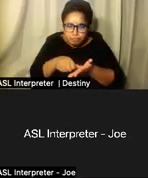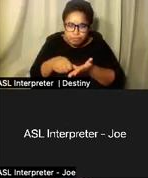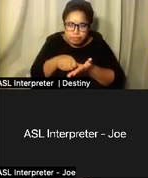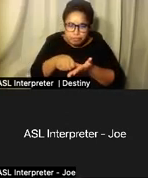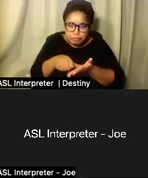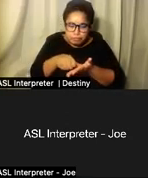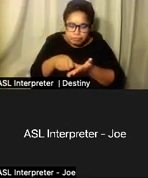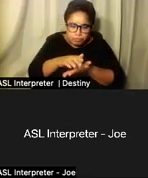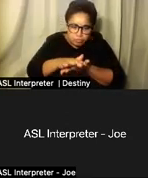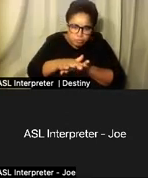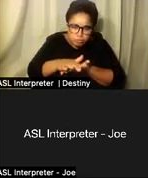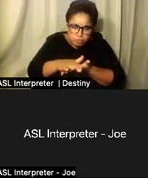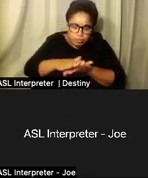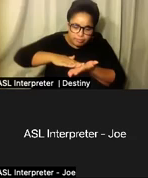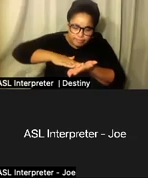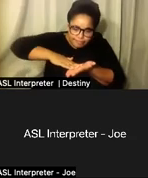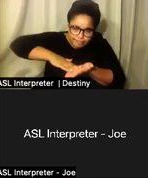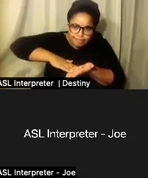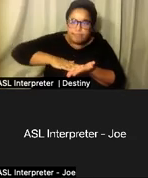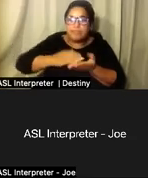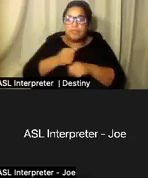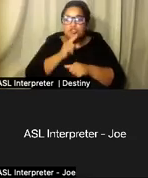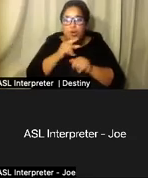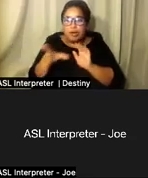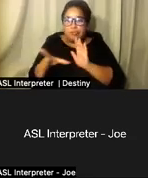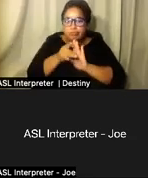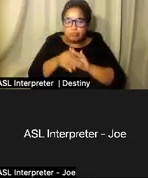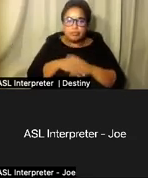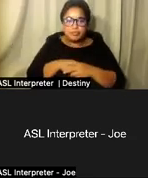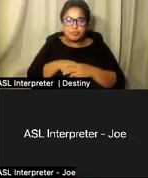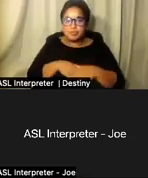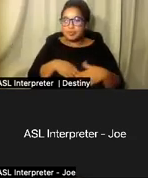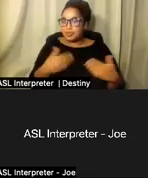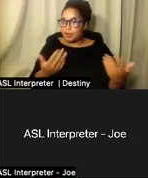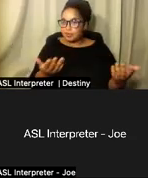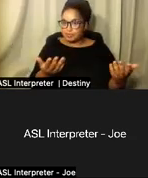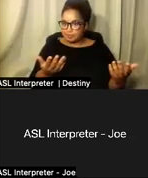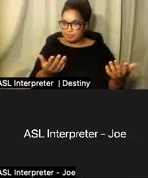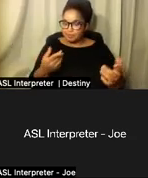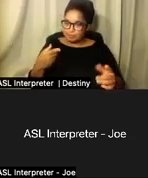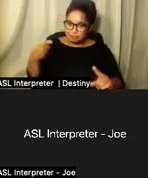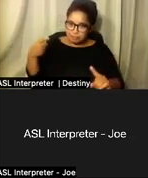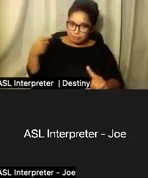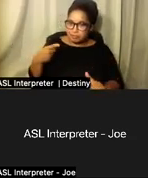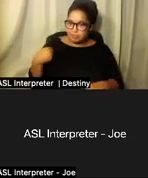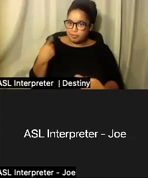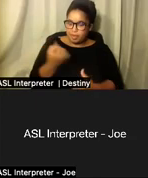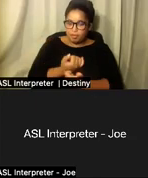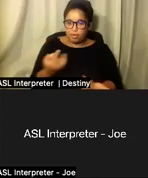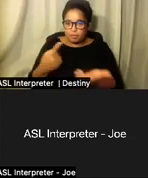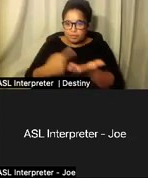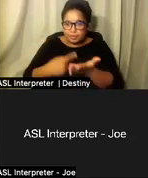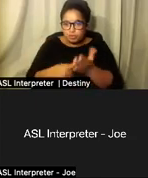gonna ensure that bond is setting. Okay, big picture. Everything we've covered so far with regards